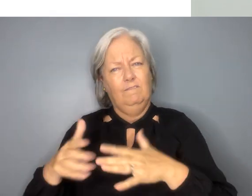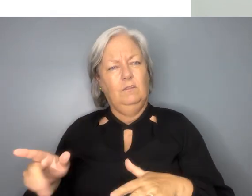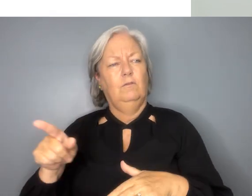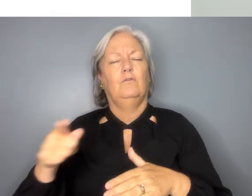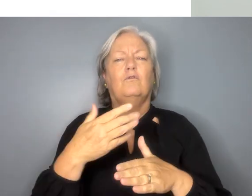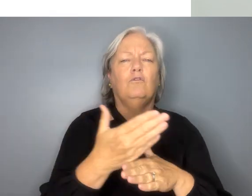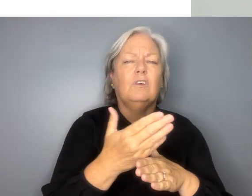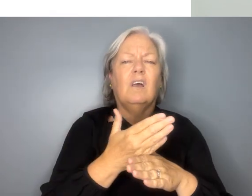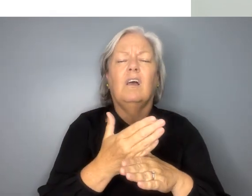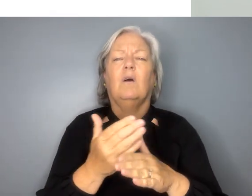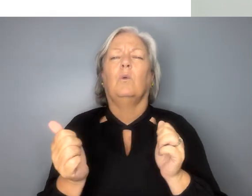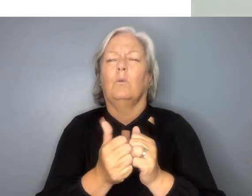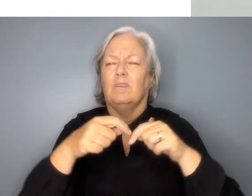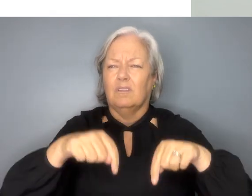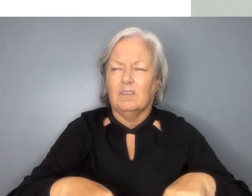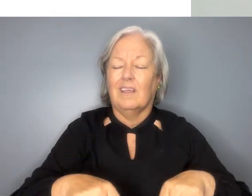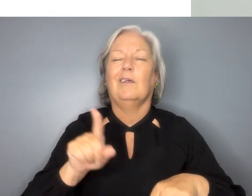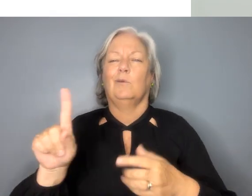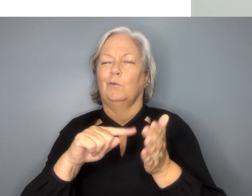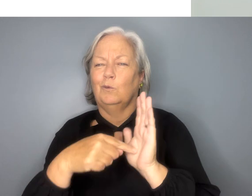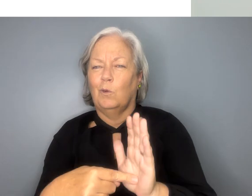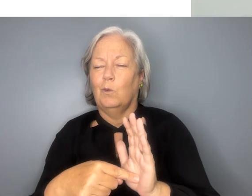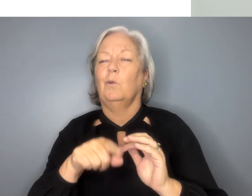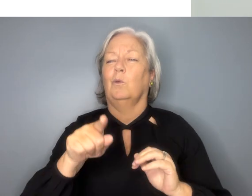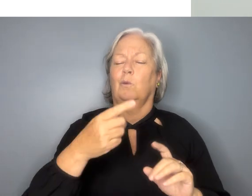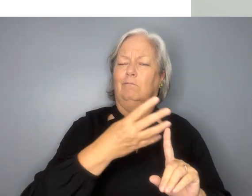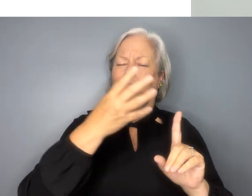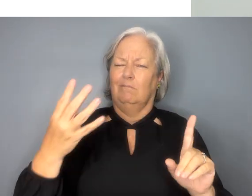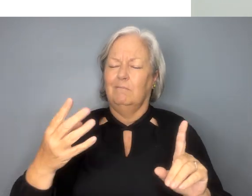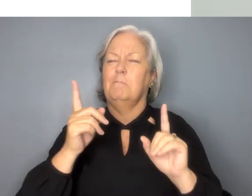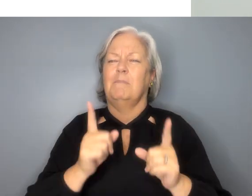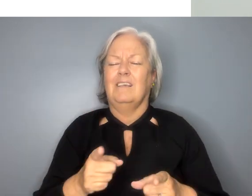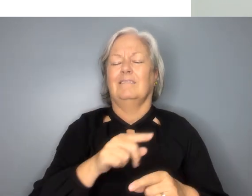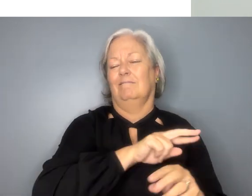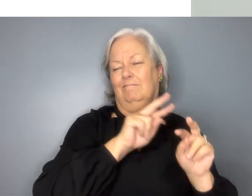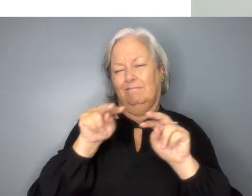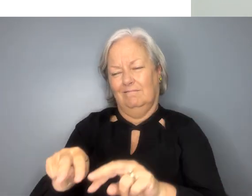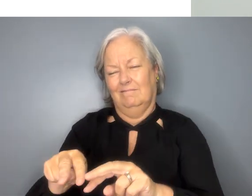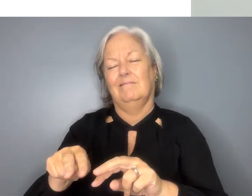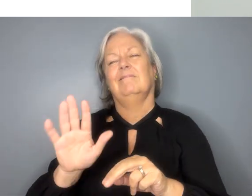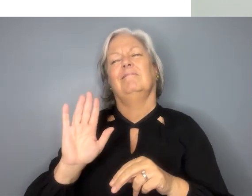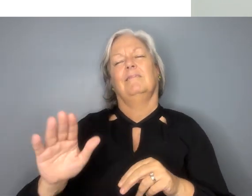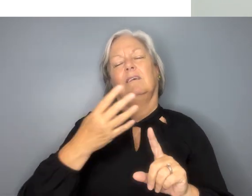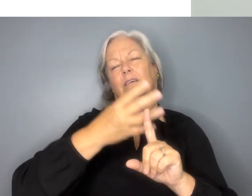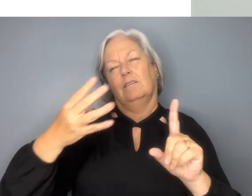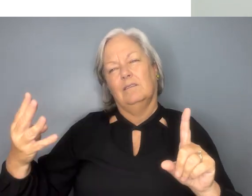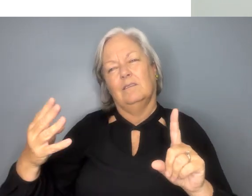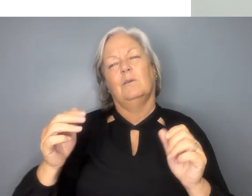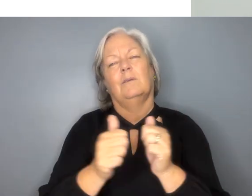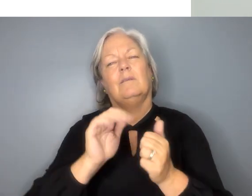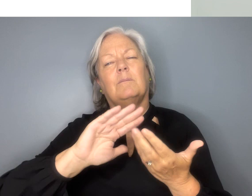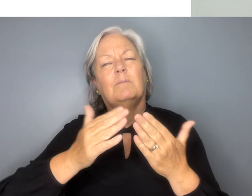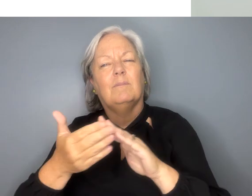during this event's panel discussion and further highlights the clear need to commit to sustained research on